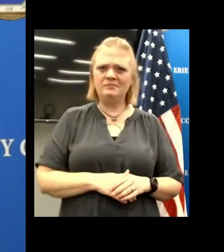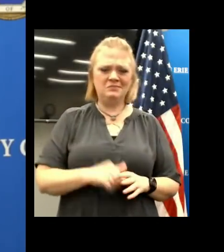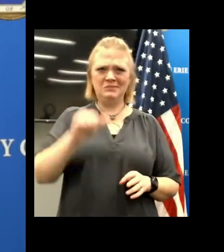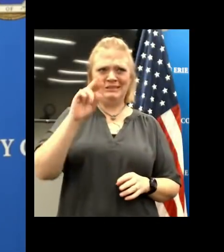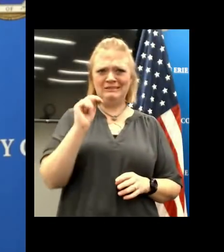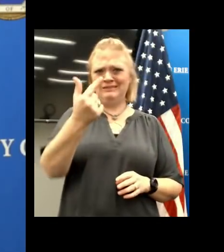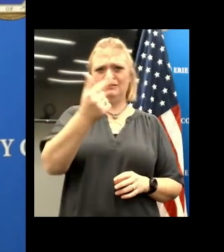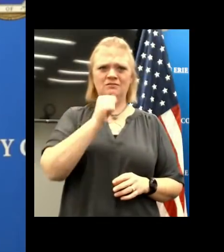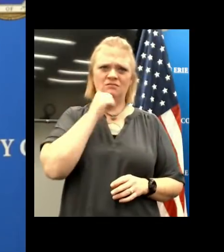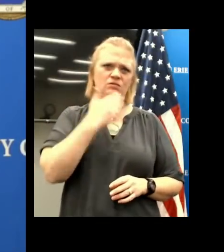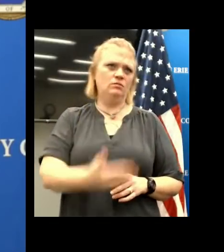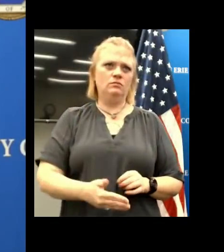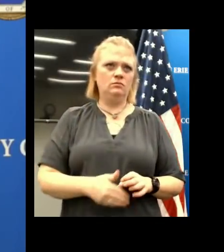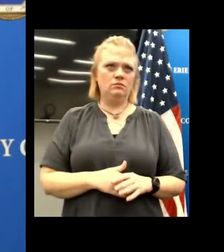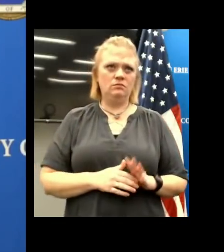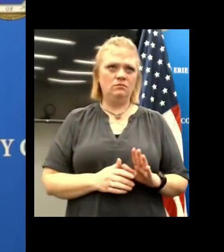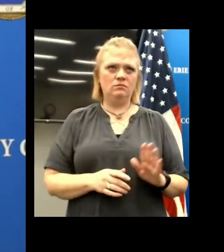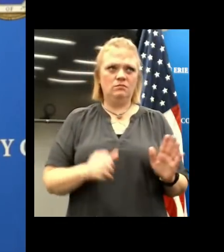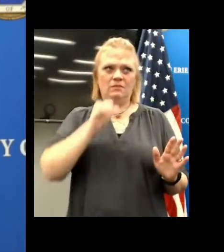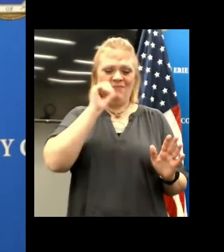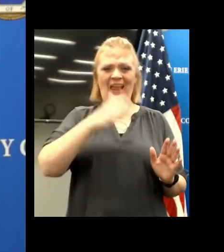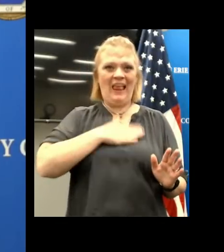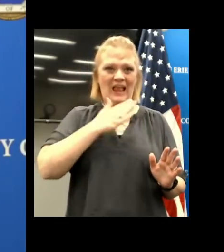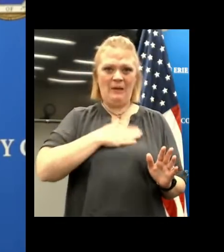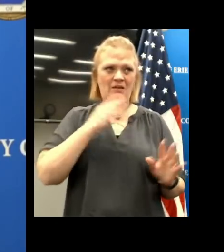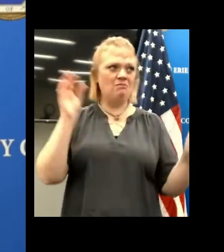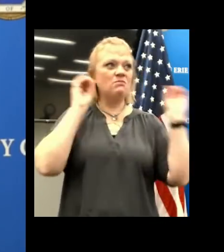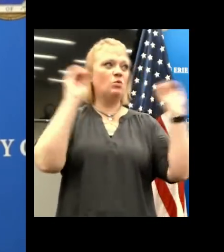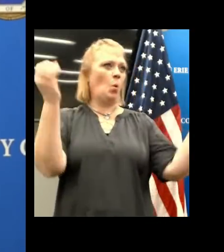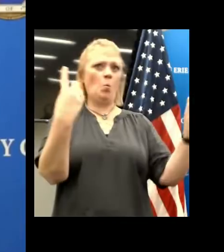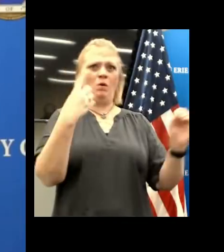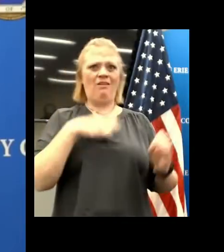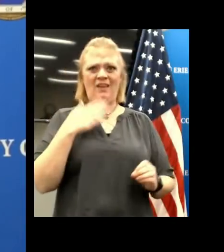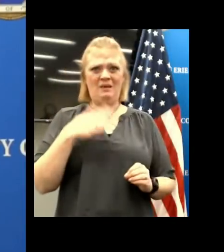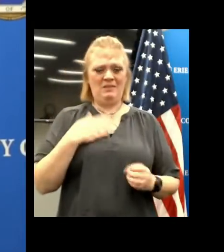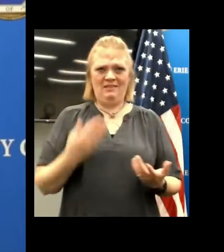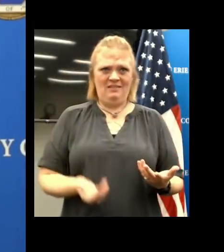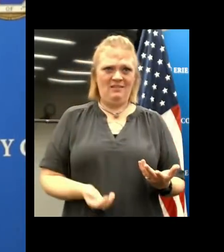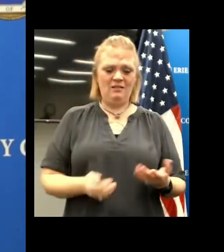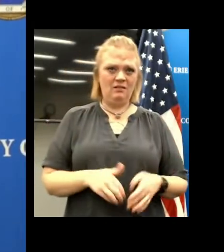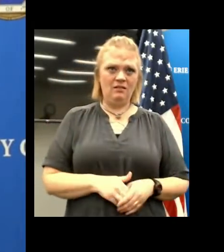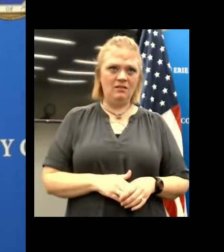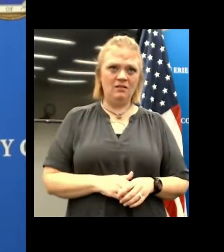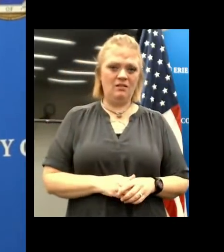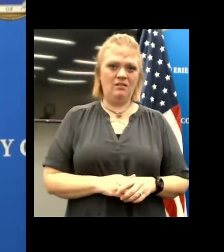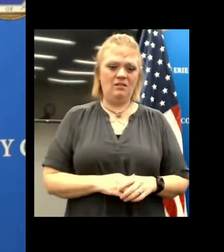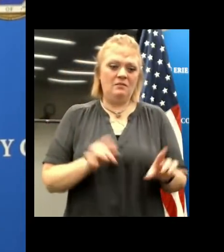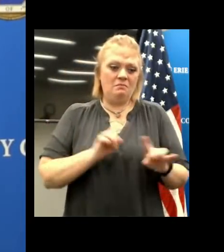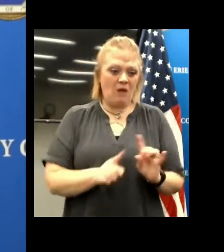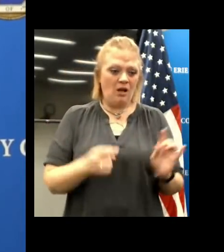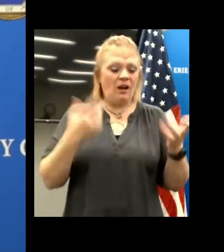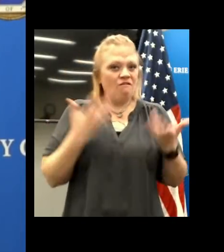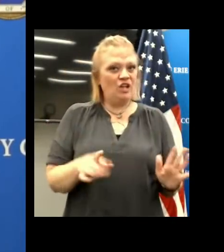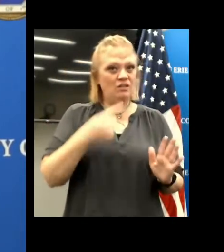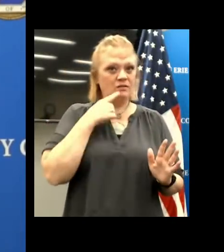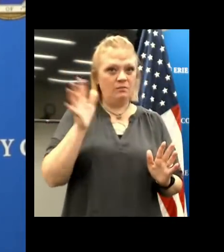good. I'm not happy about it. None of us are happy about it. But as I've said before, as long as the numbers are going up, there's no